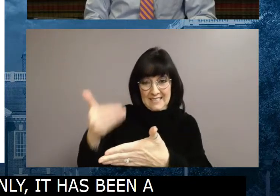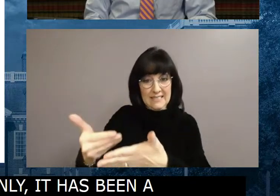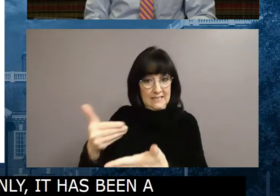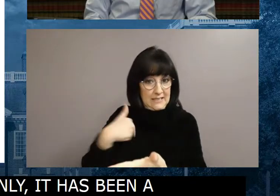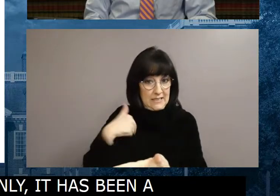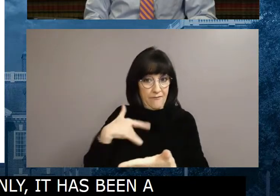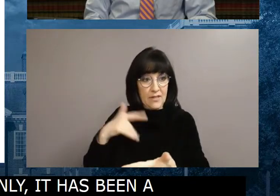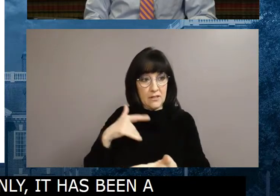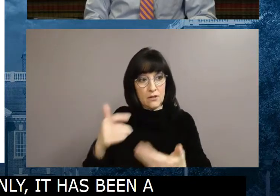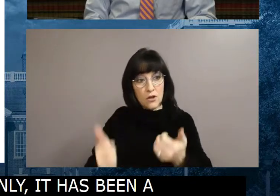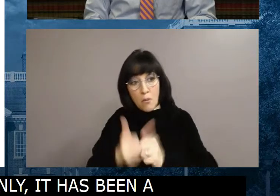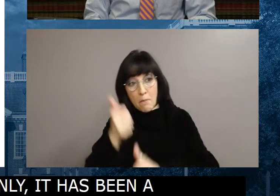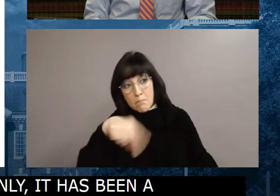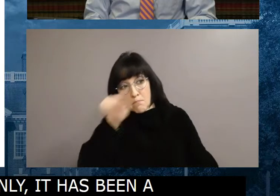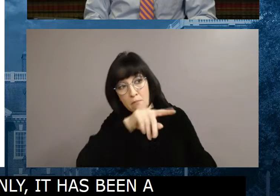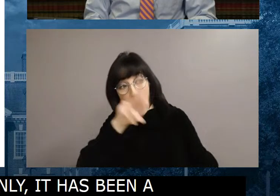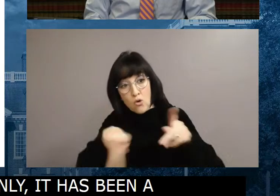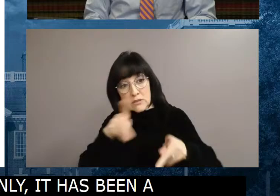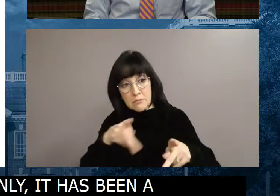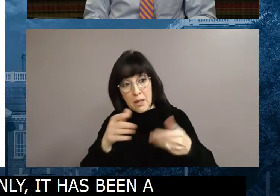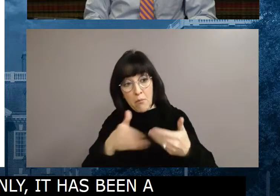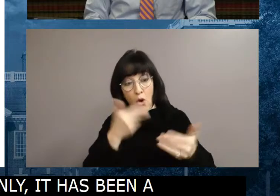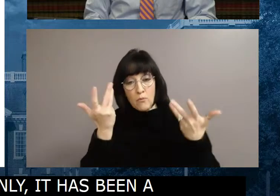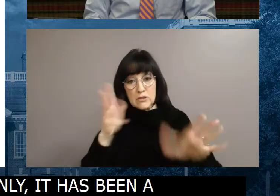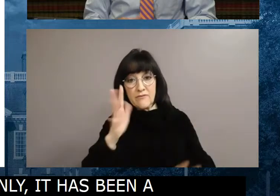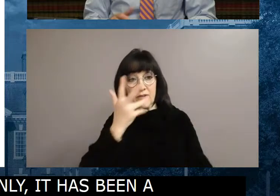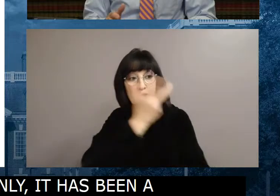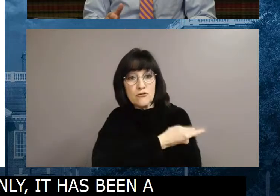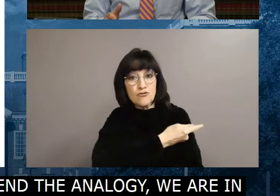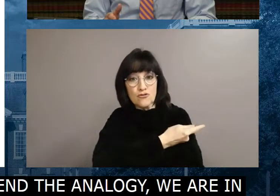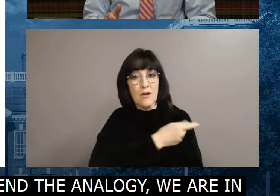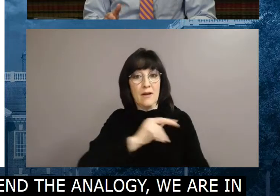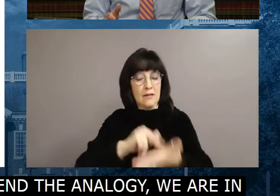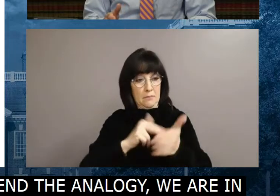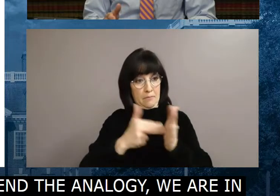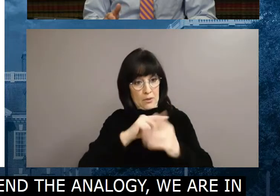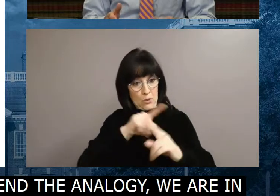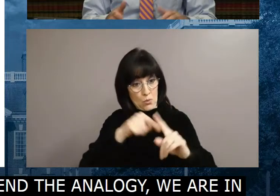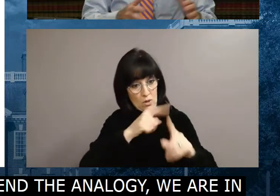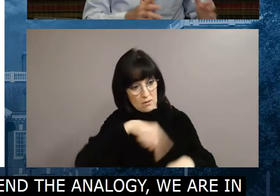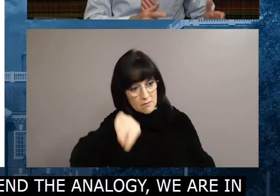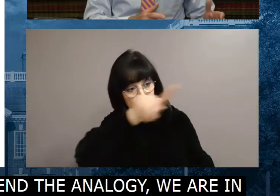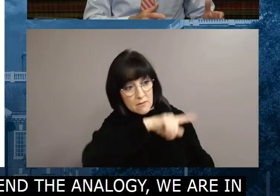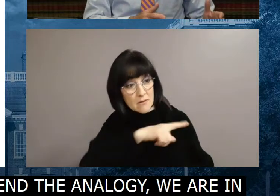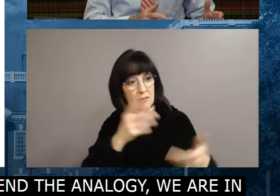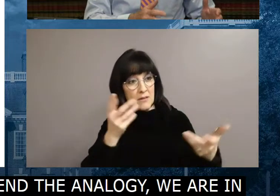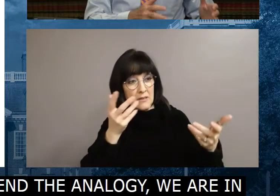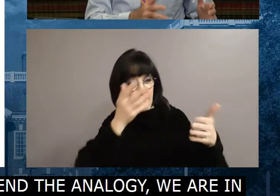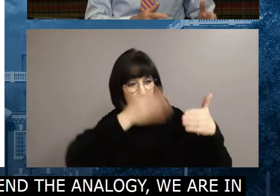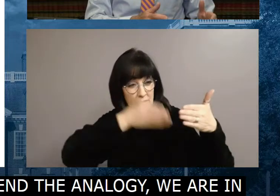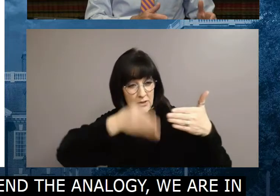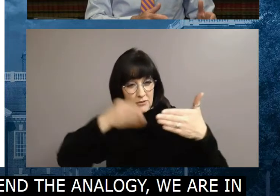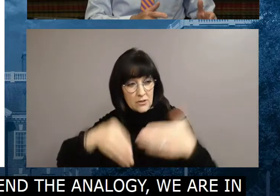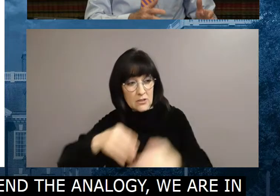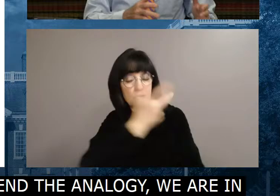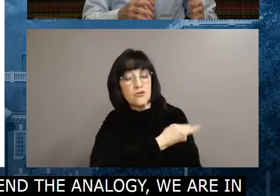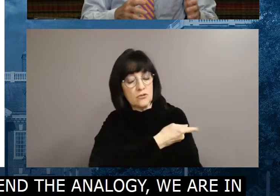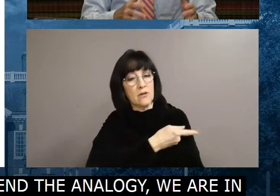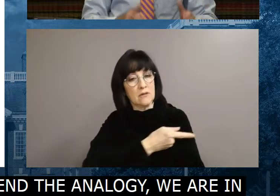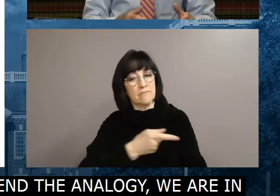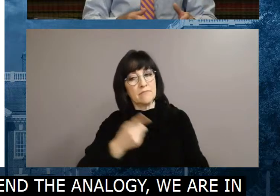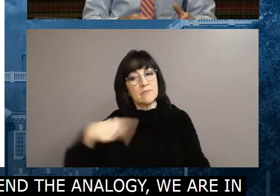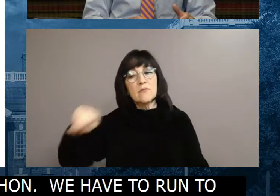through the finish line. And to do that, we need to do the things that we were instructed to do from the beginning. Keep social